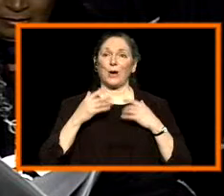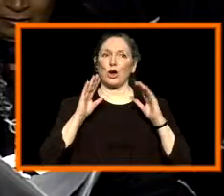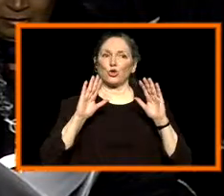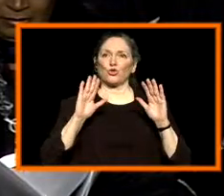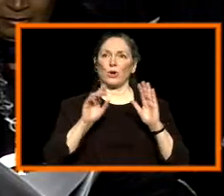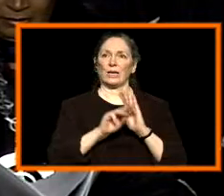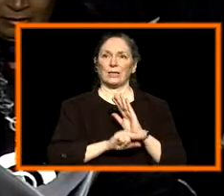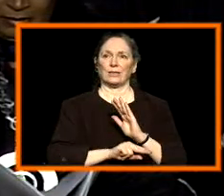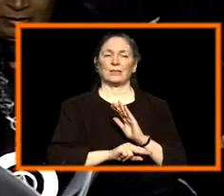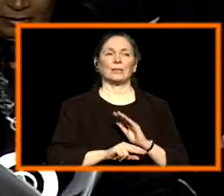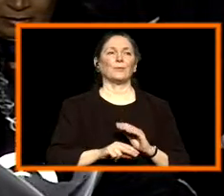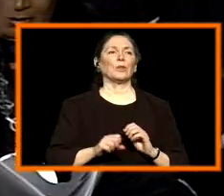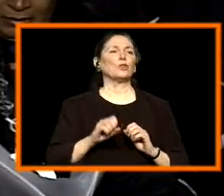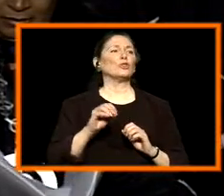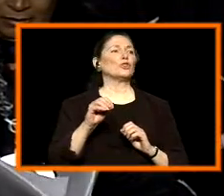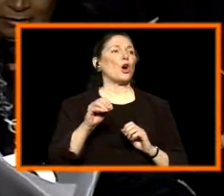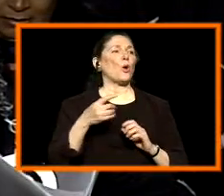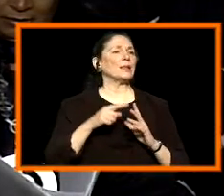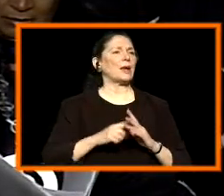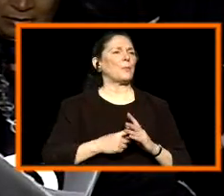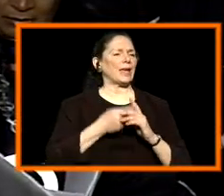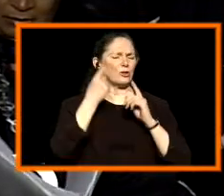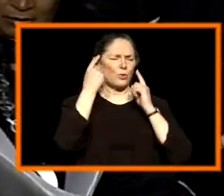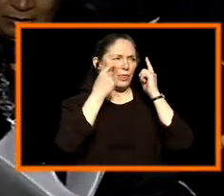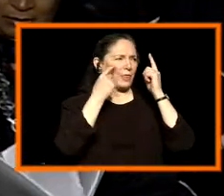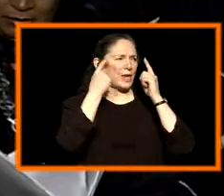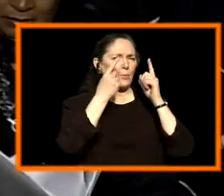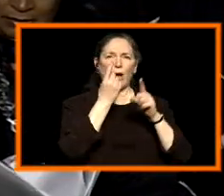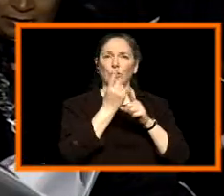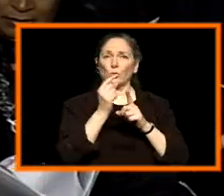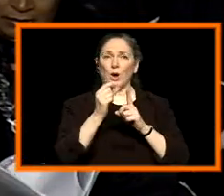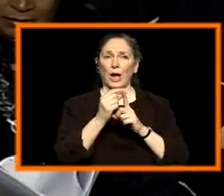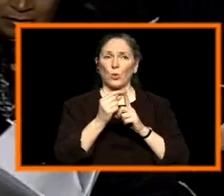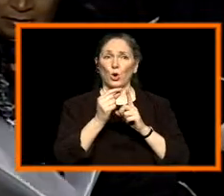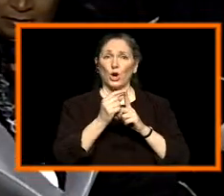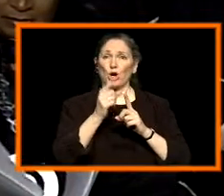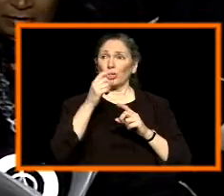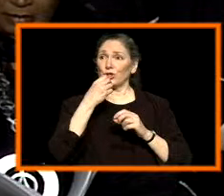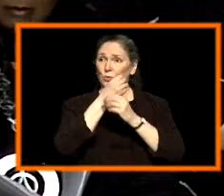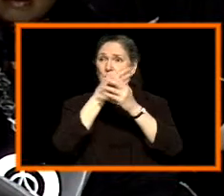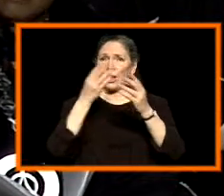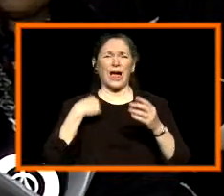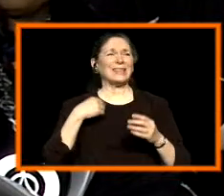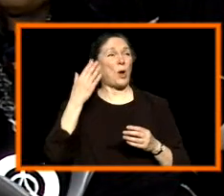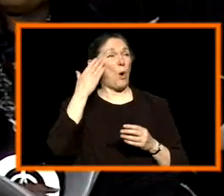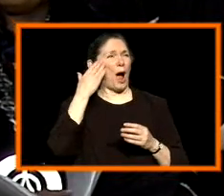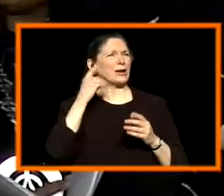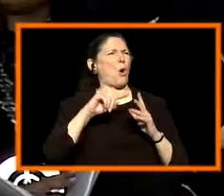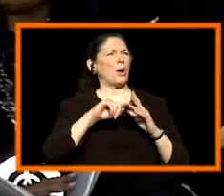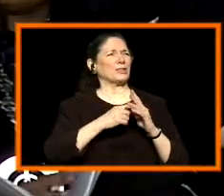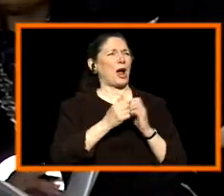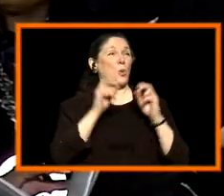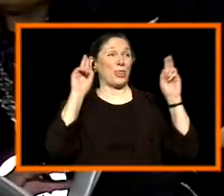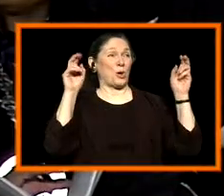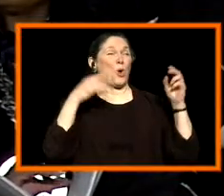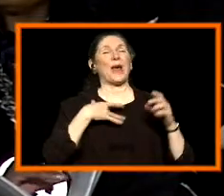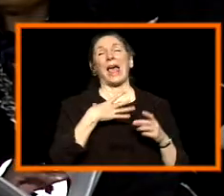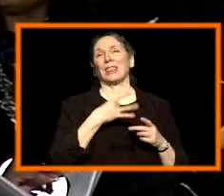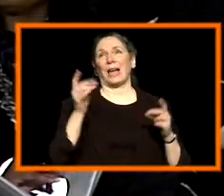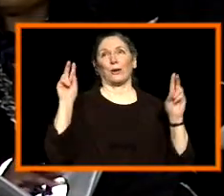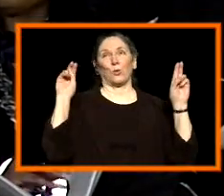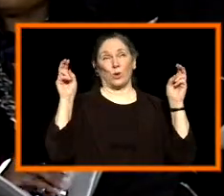greatness. So, as I began to think about the right words I had to say to you, I said, oh, I know, I'll start with a quote. I like